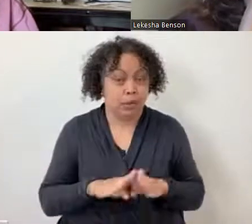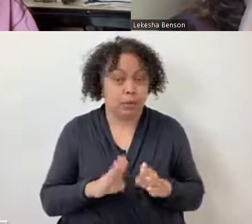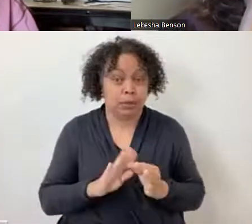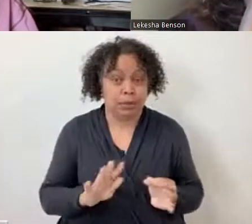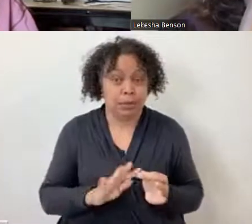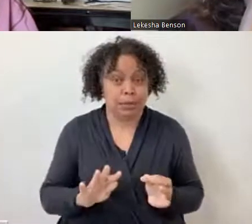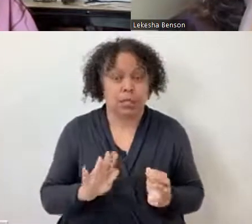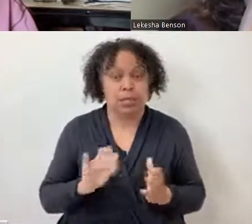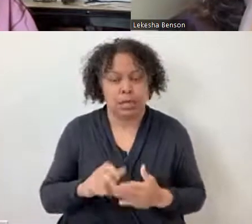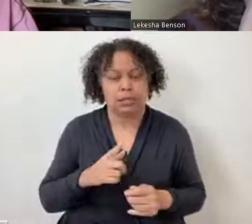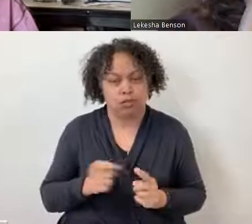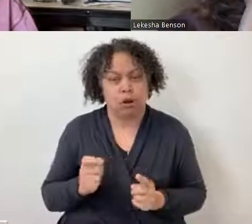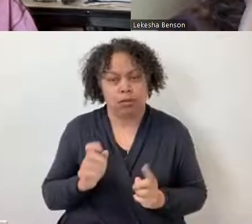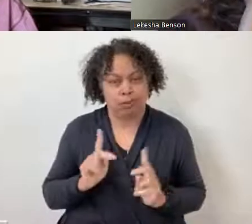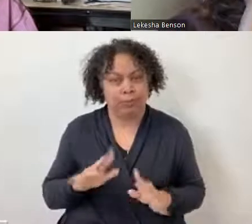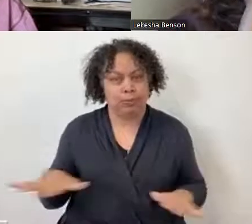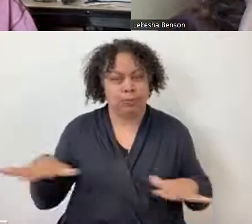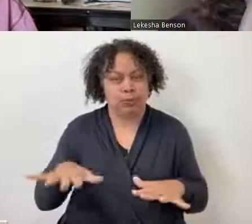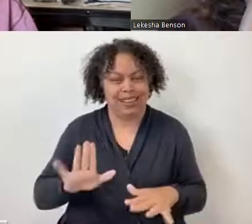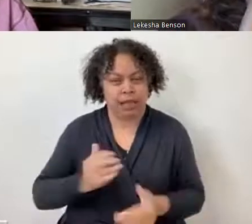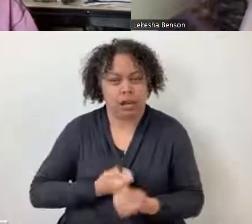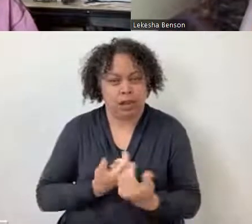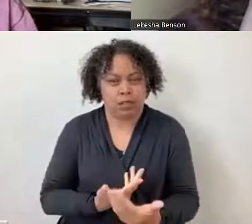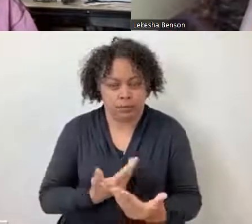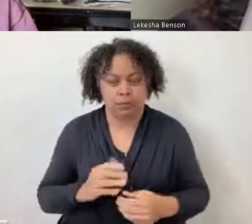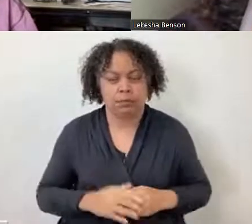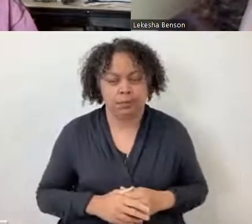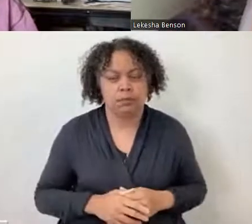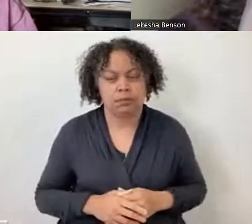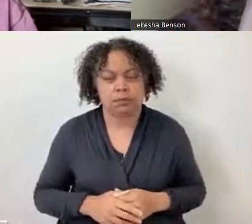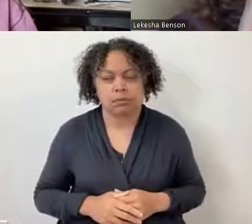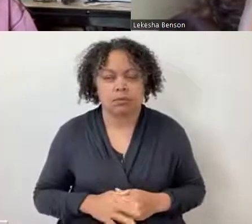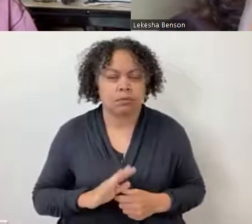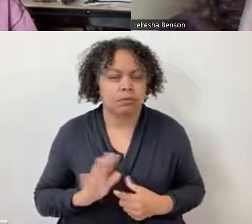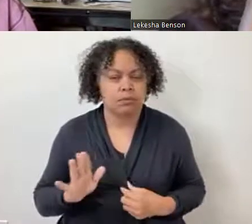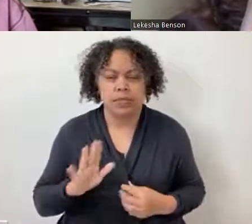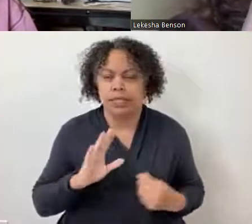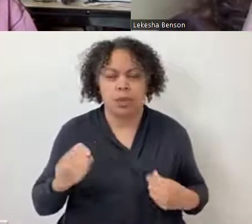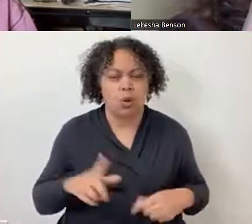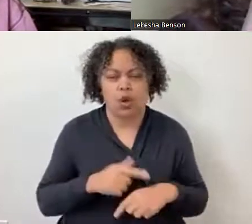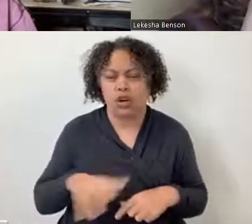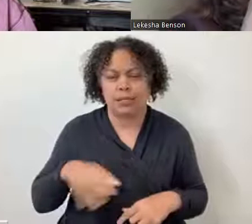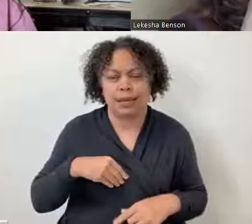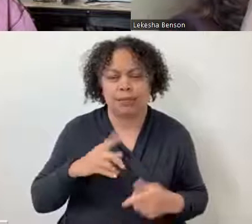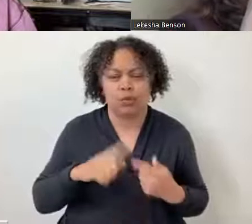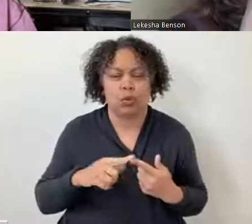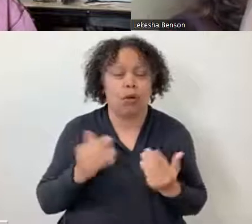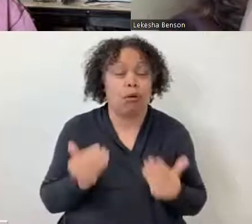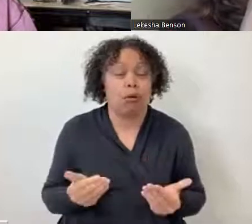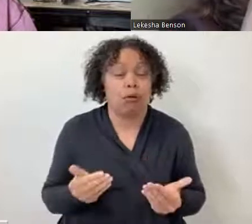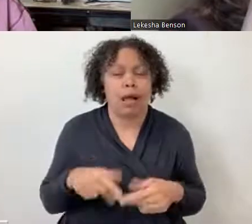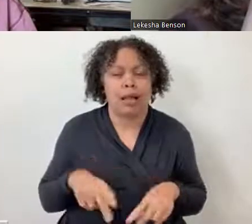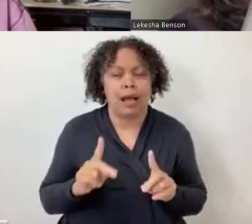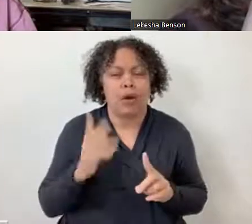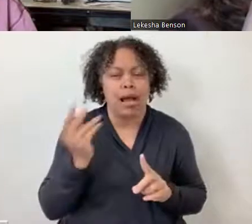it comes from the voices of the people that are with the bridge, it is no longer acceptable to blindly allow